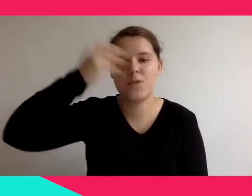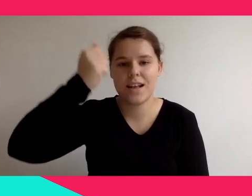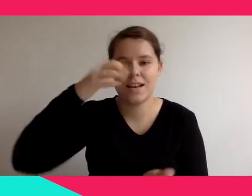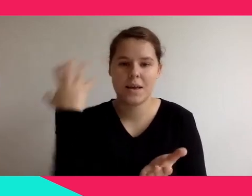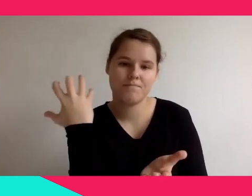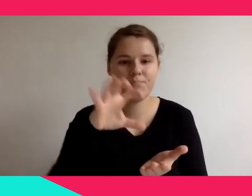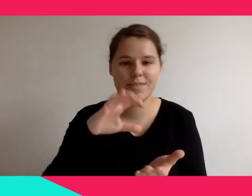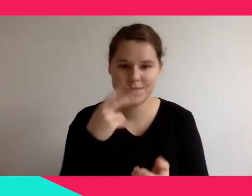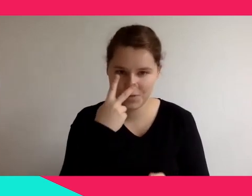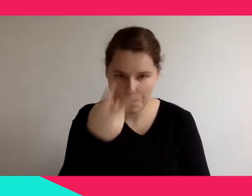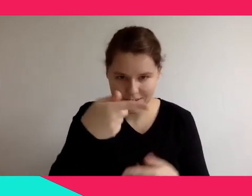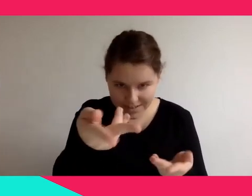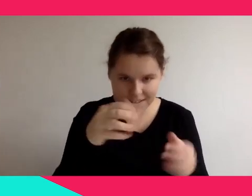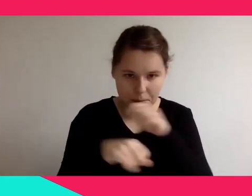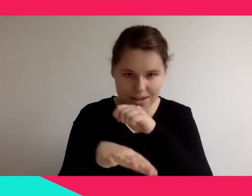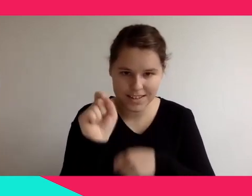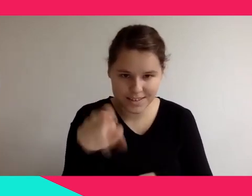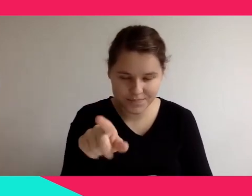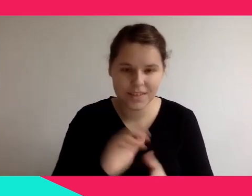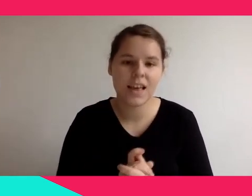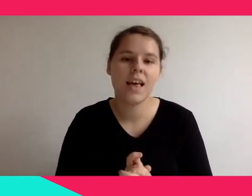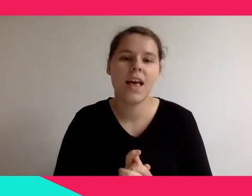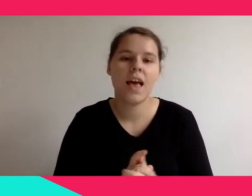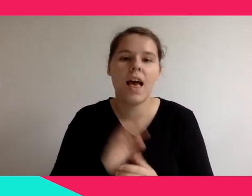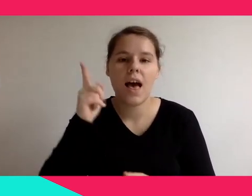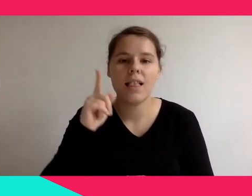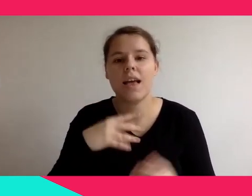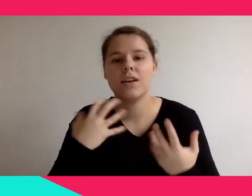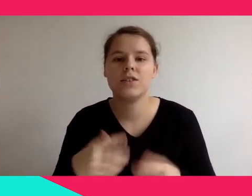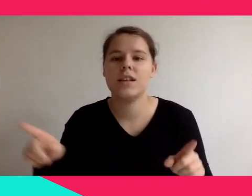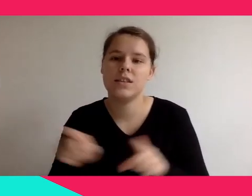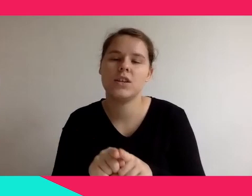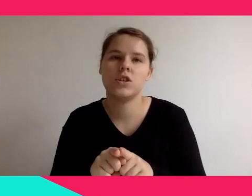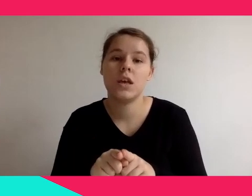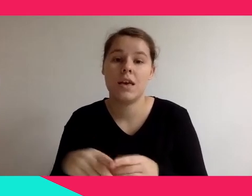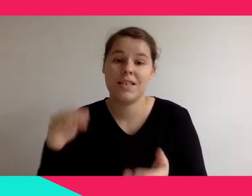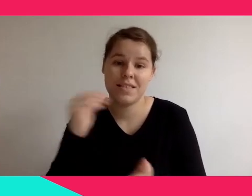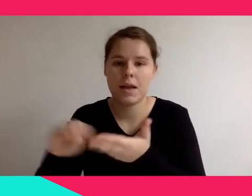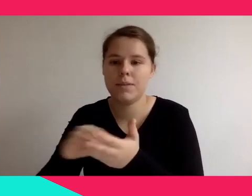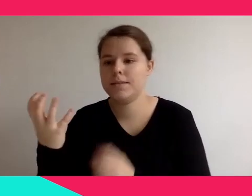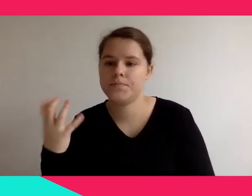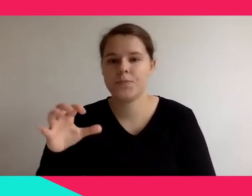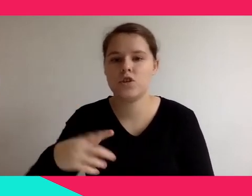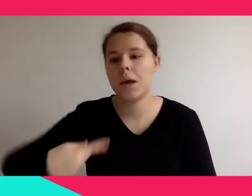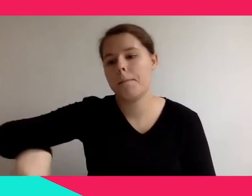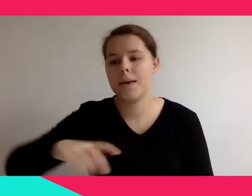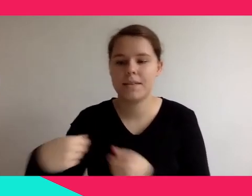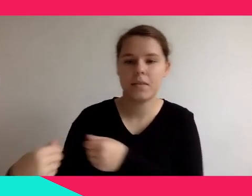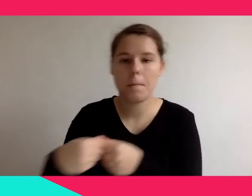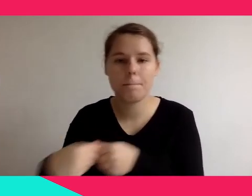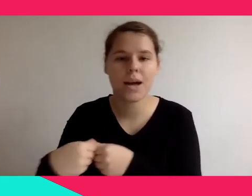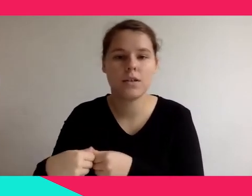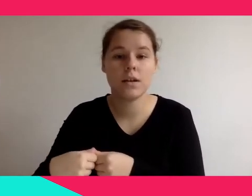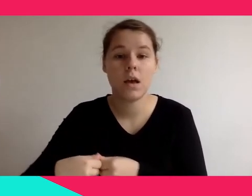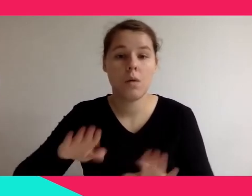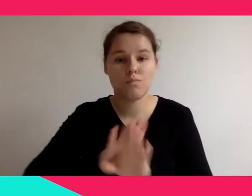we're partner of the Rijksmuseum. So they wanted to show off that they sponsor the museum, and they're paying for being a